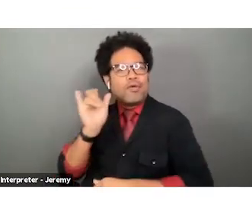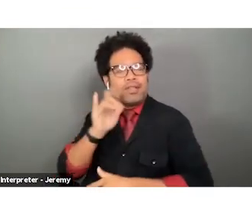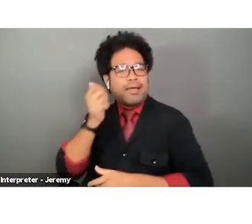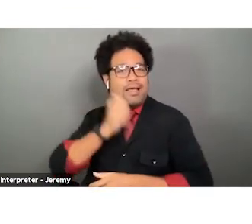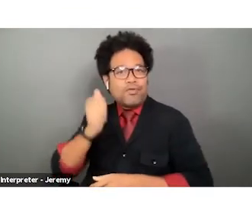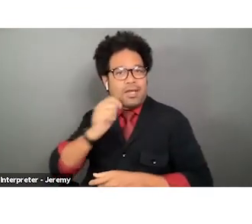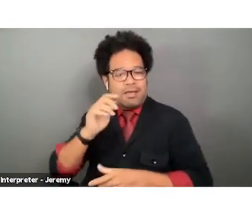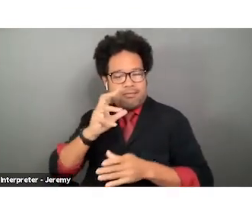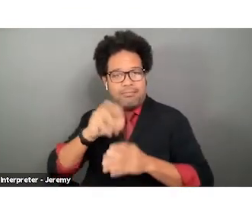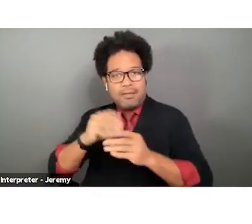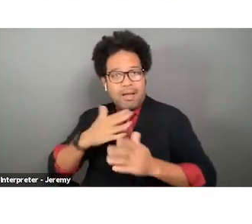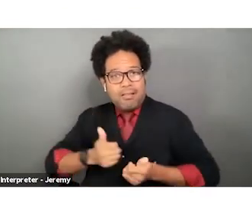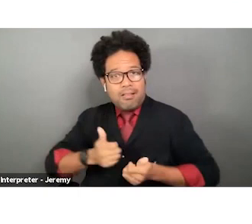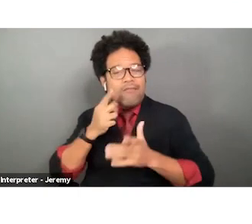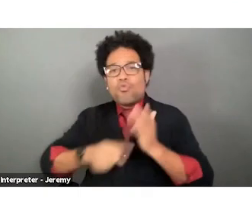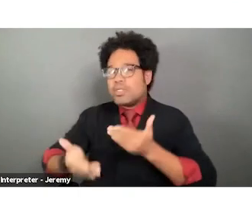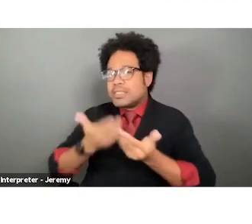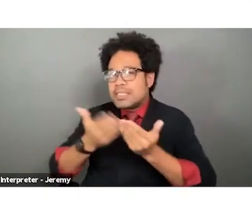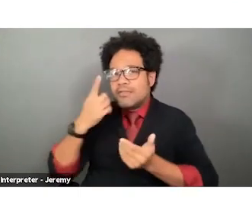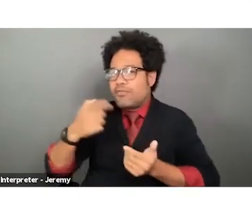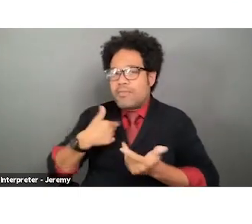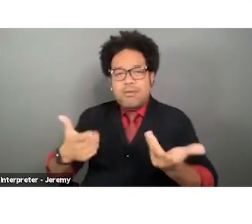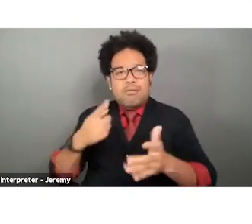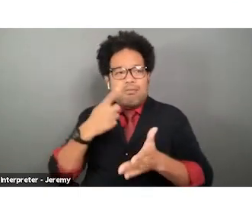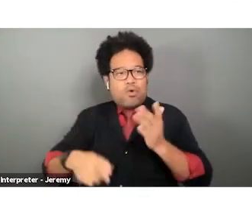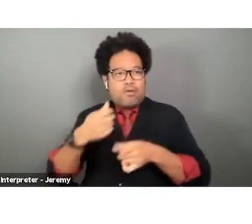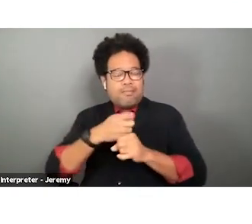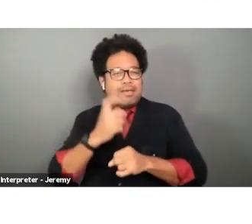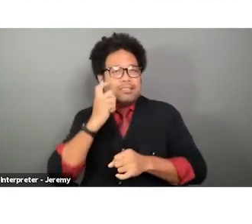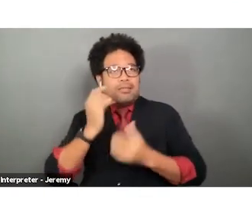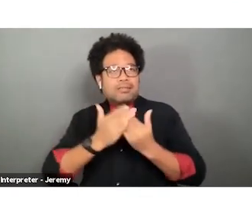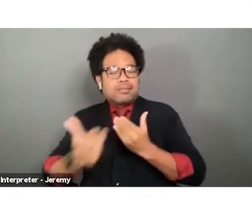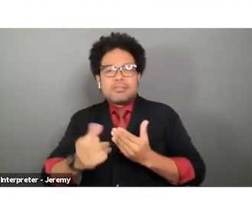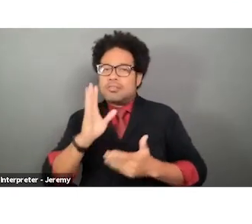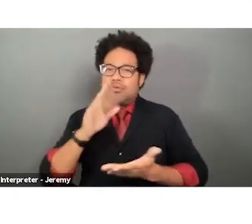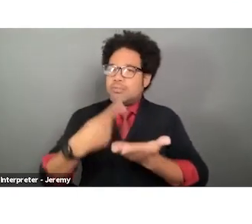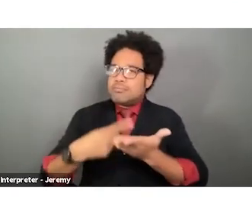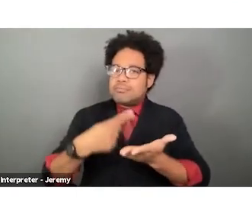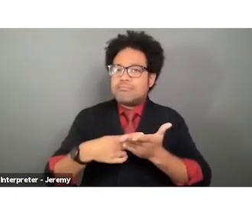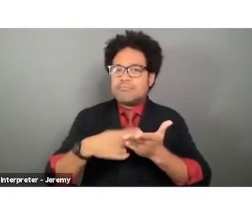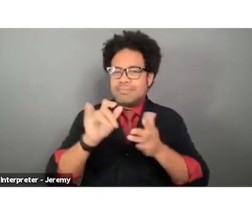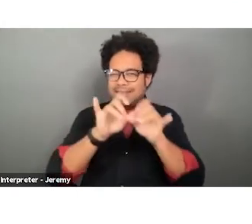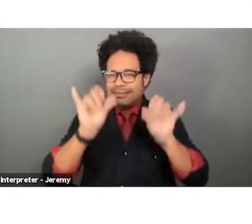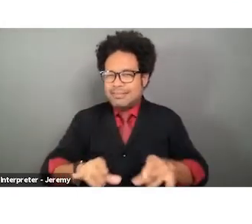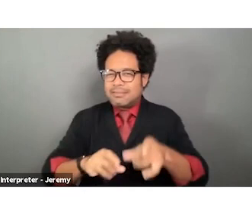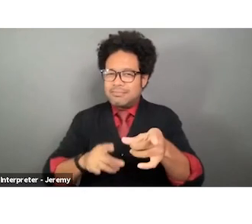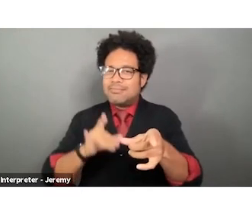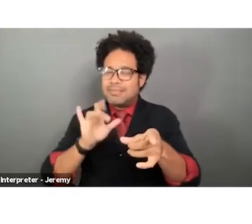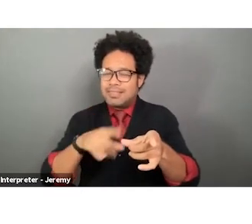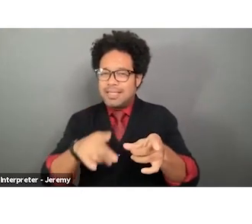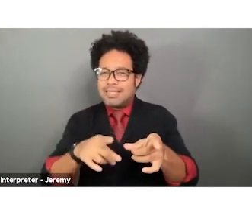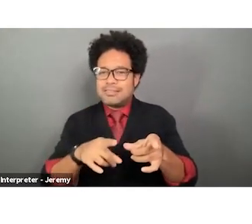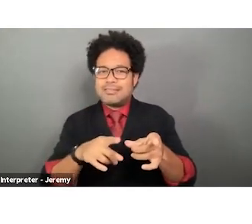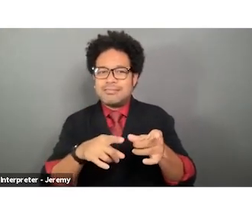life? What is easy for me? What works for me? What makes sense? So we're going to talk about these systems. This is a framework that was